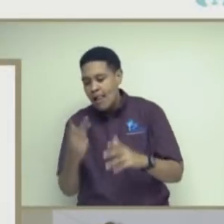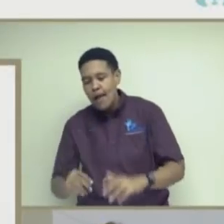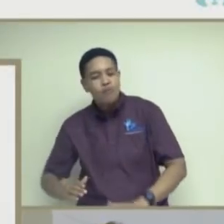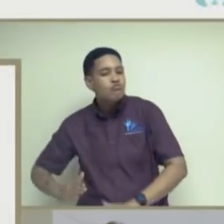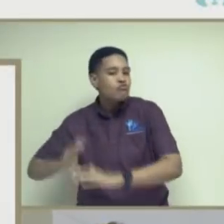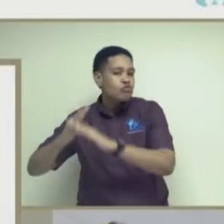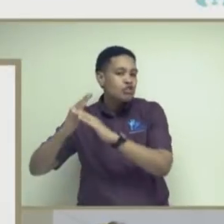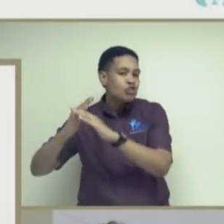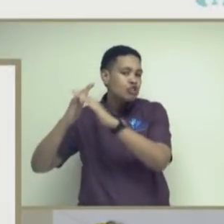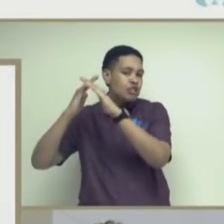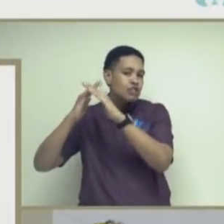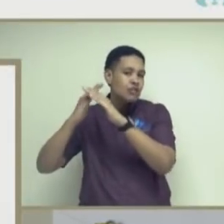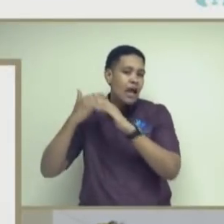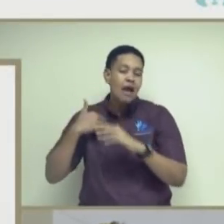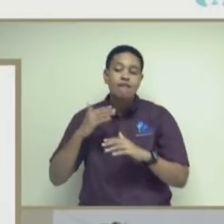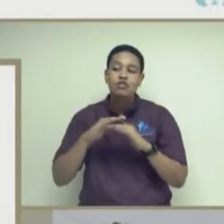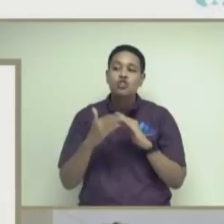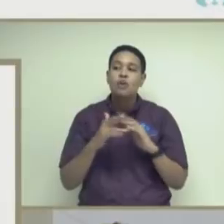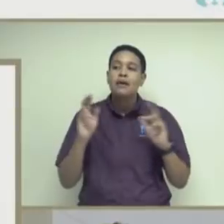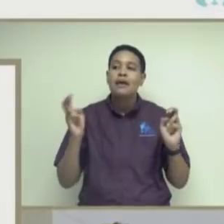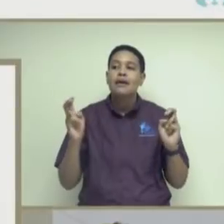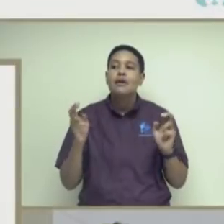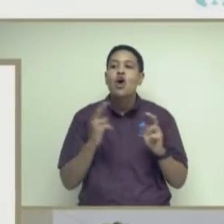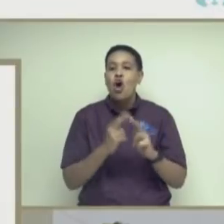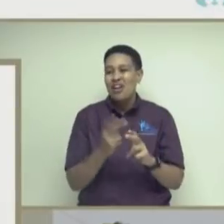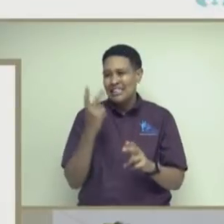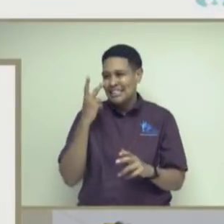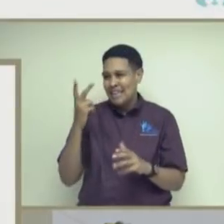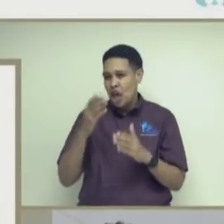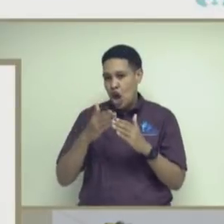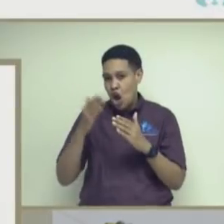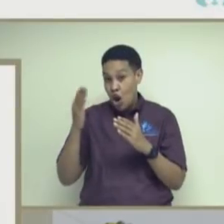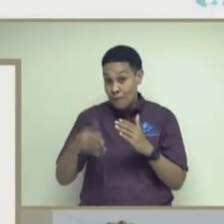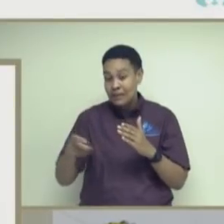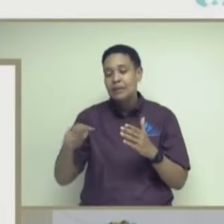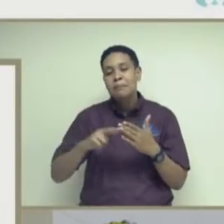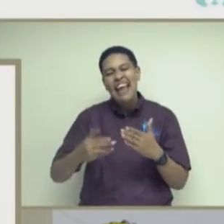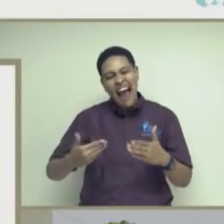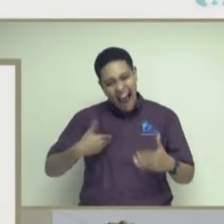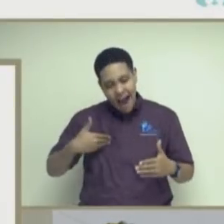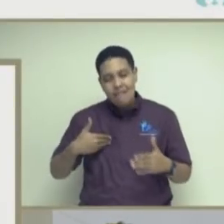what is termed complete travel restriction.